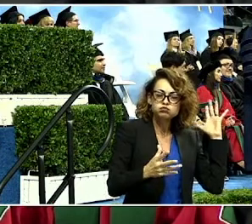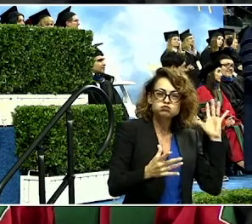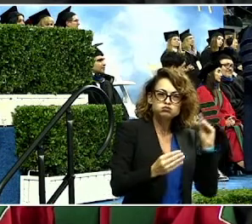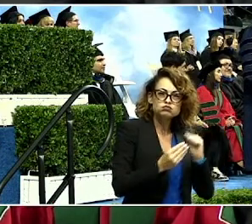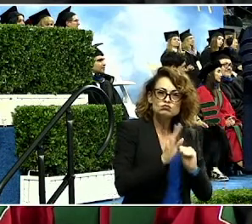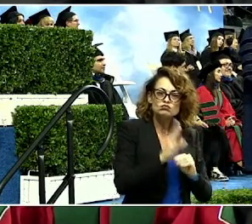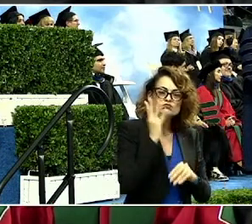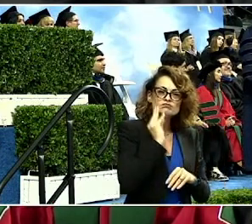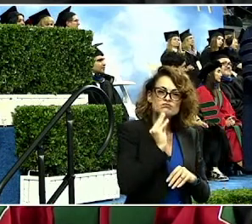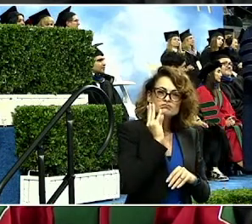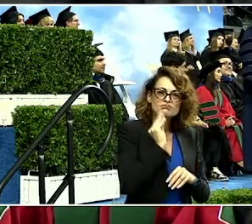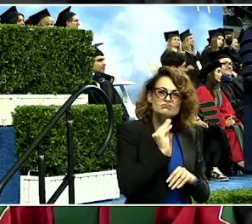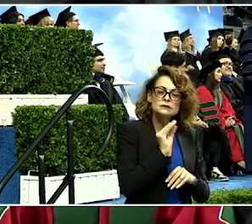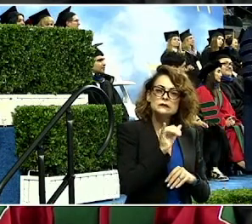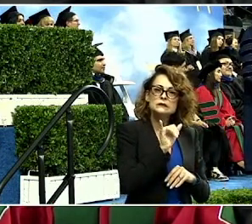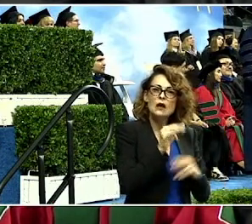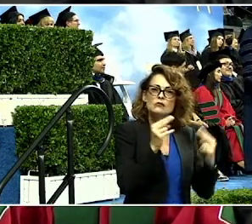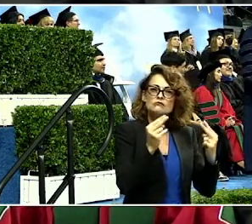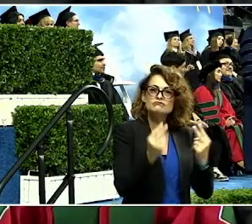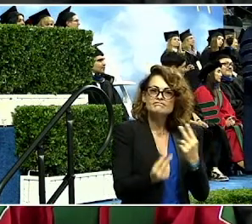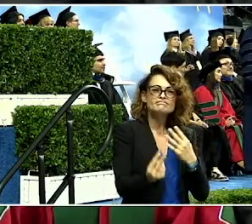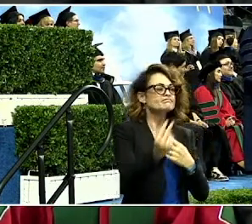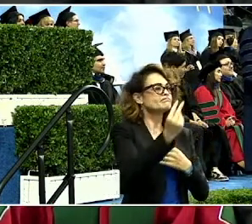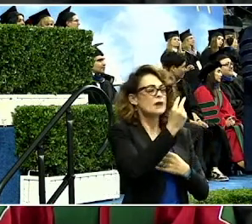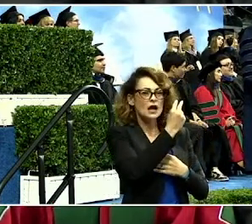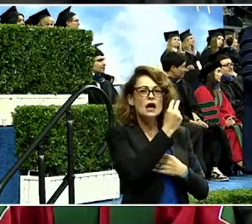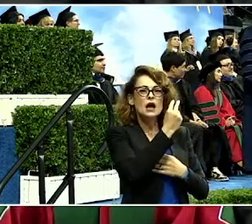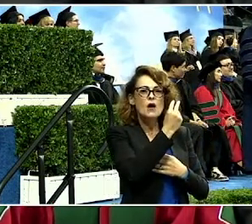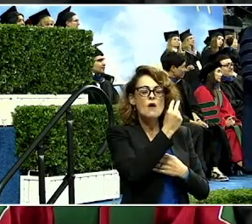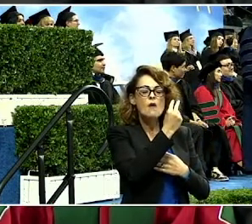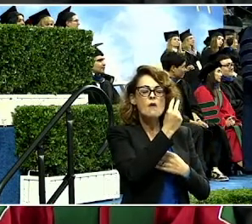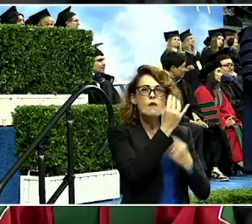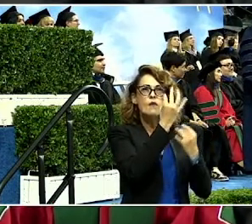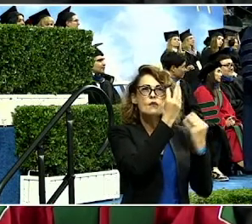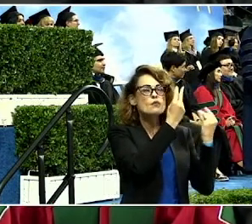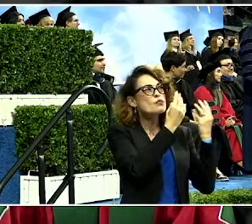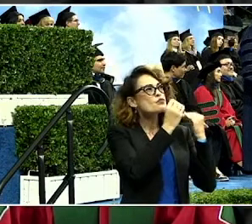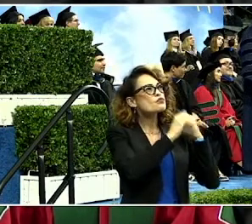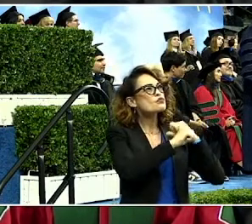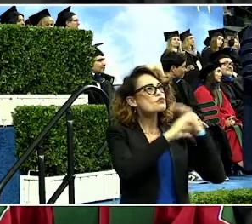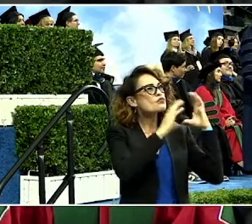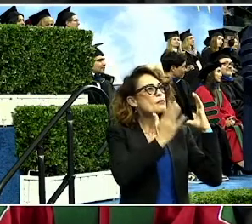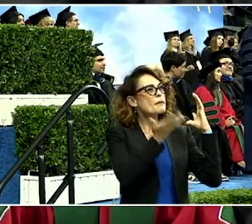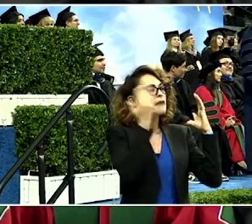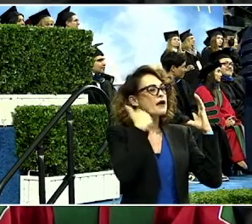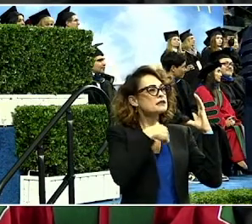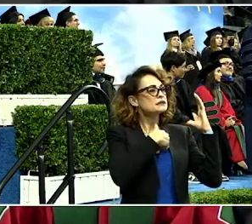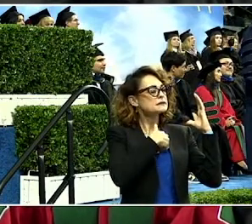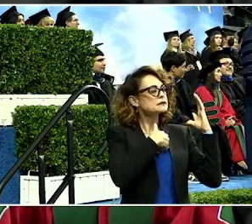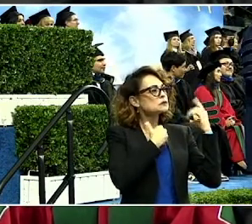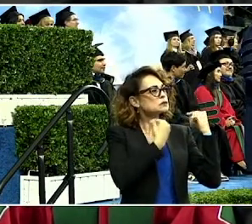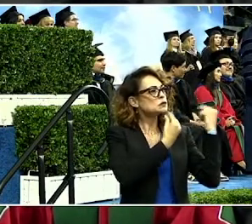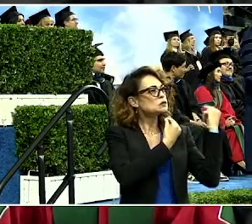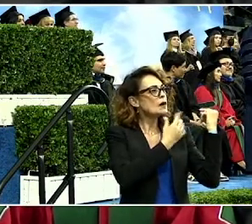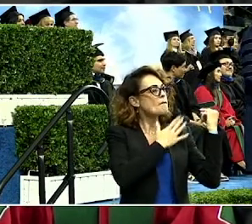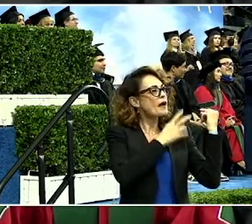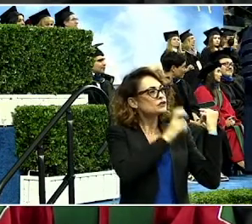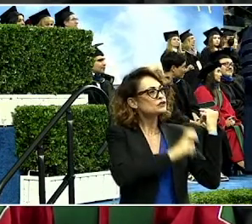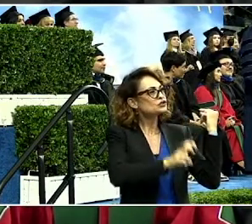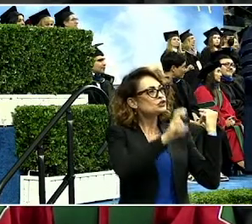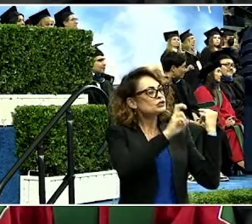experience. It asks us to look back in time and reflect upon where you've been and the course of your journey. So